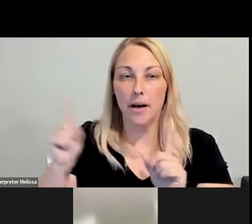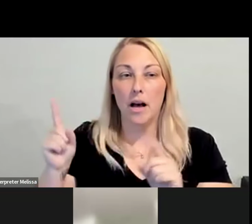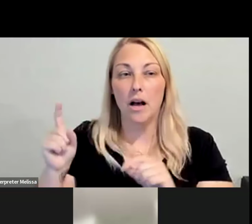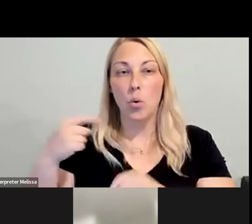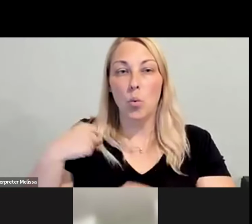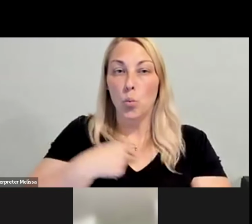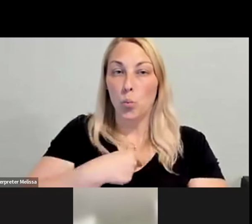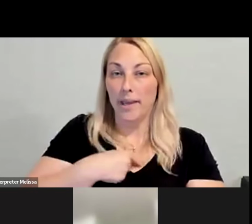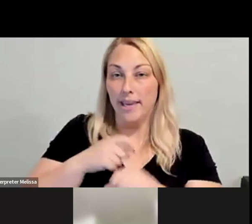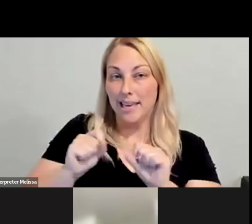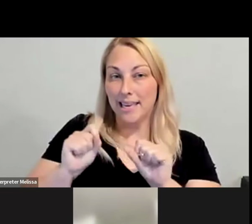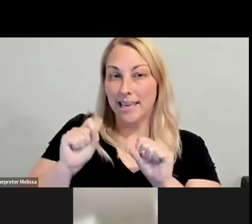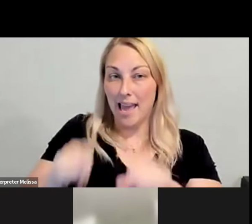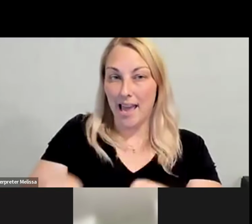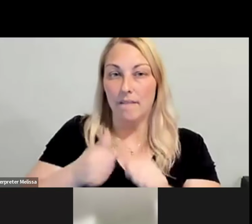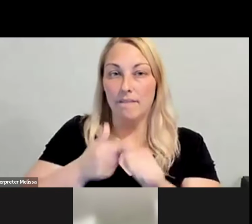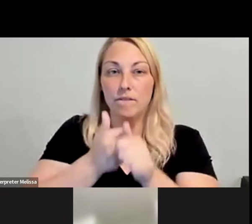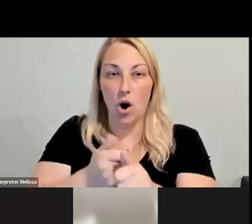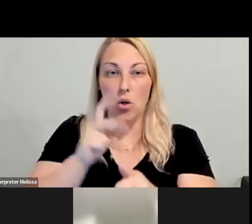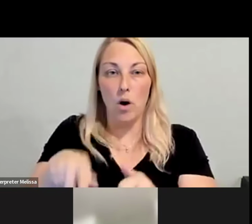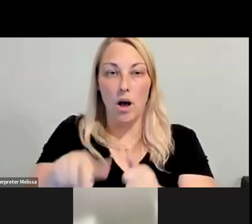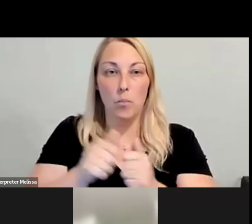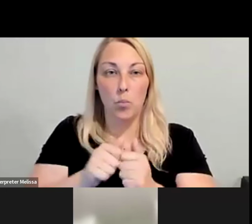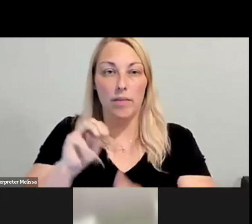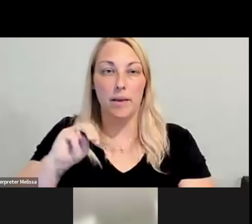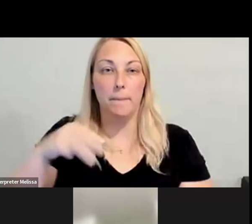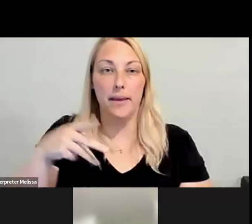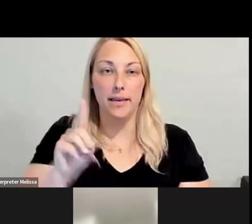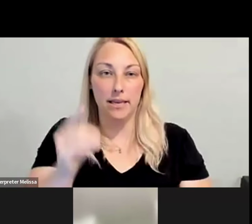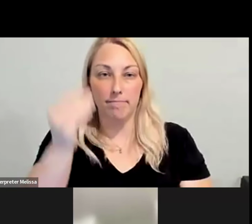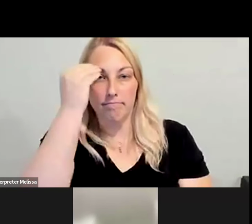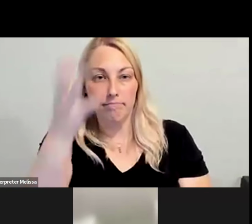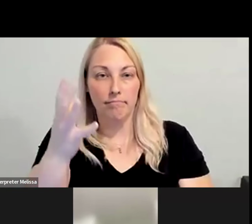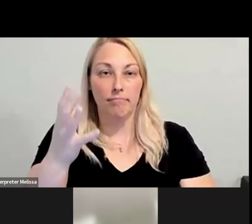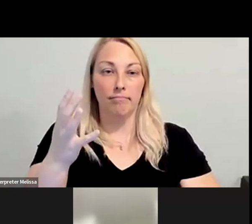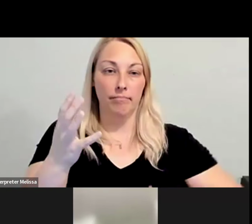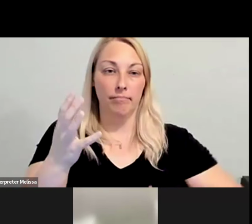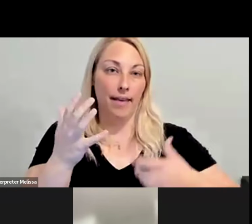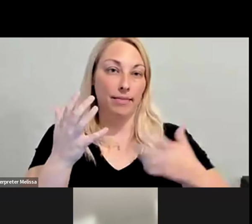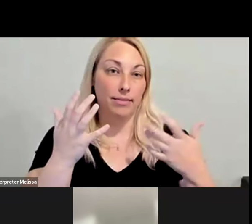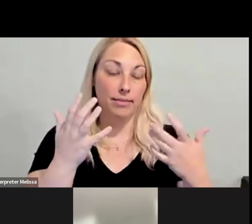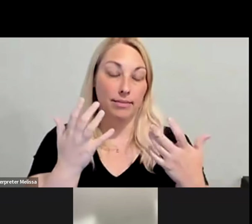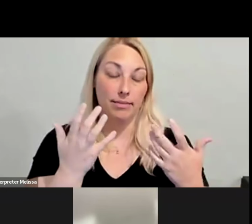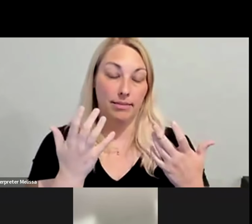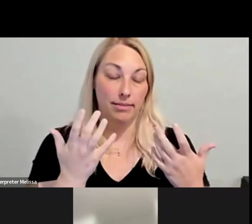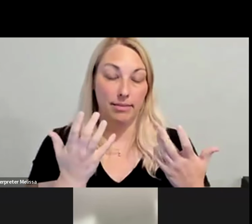can follow up with them and let them know the communities